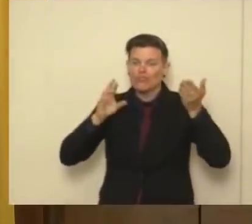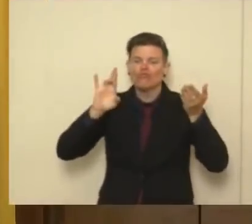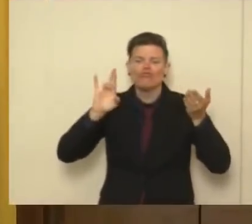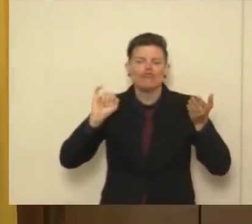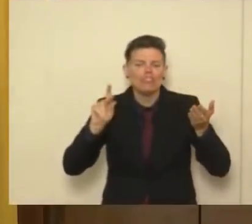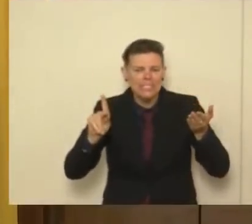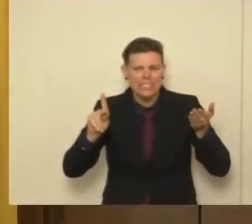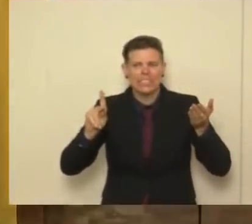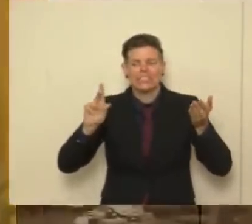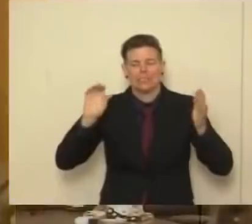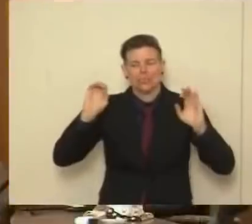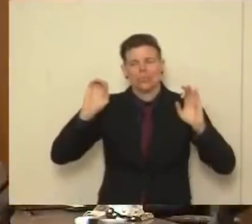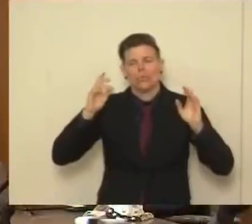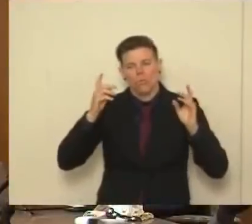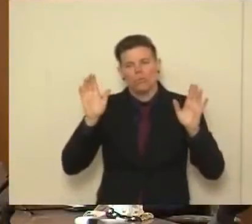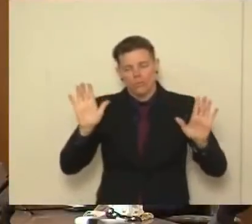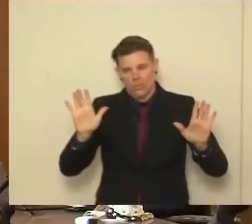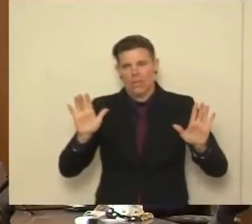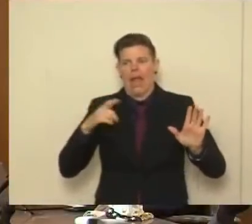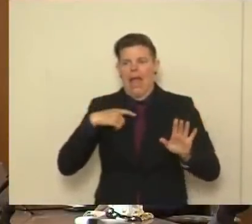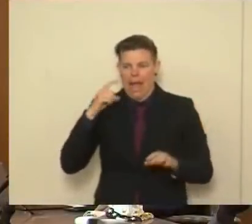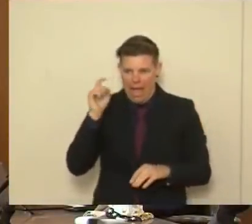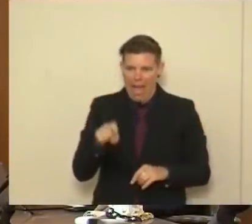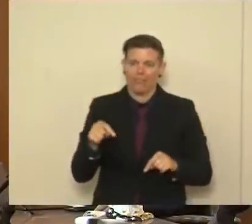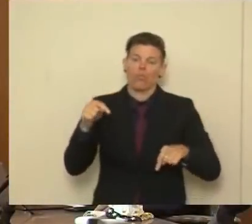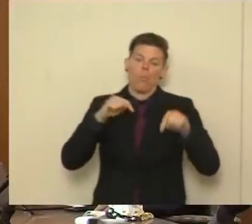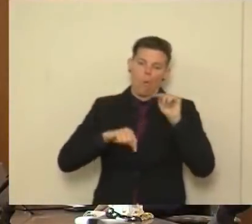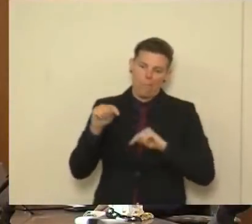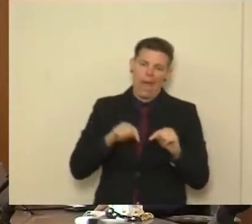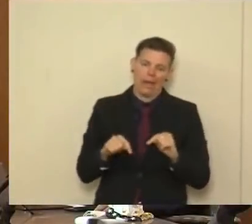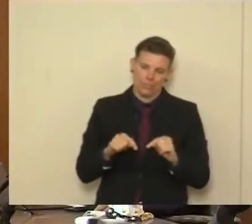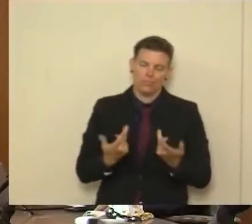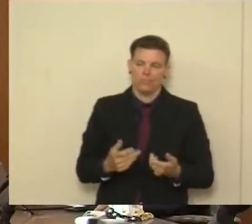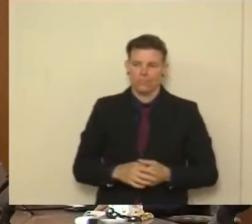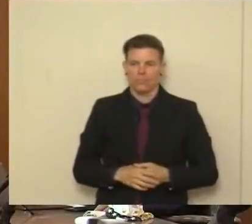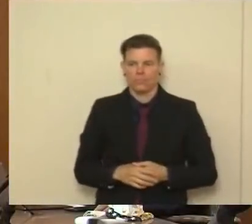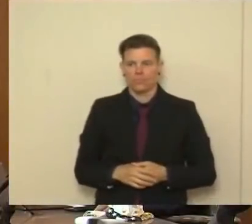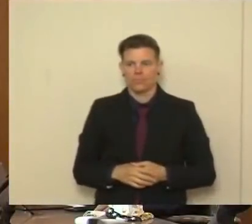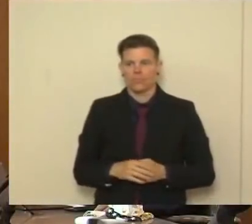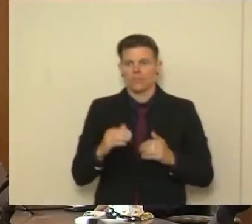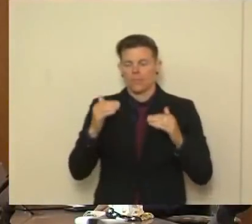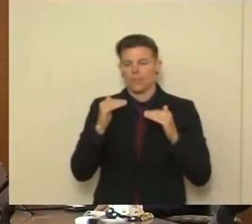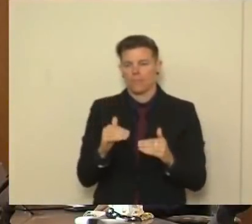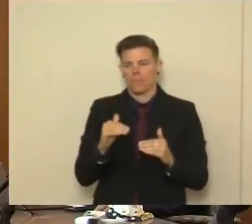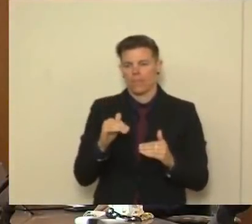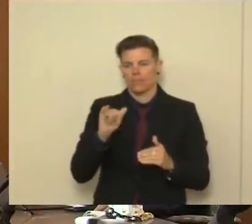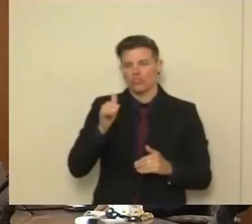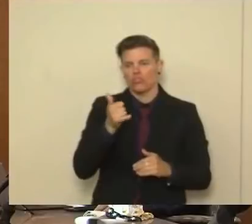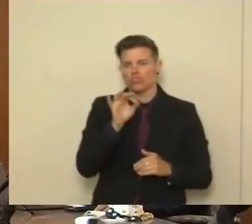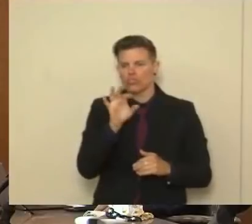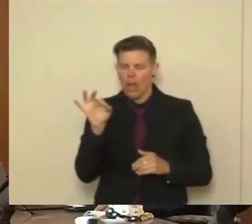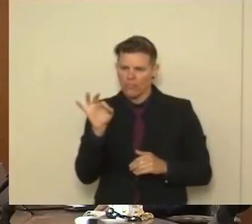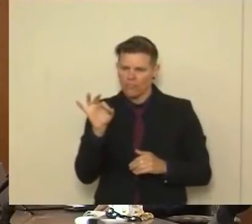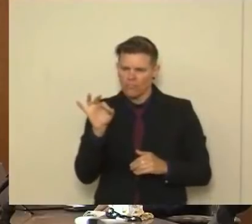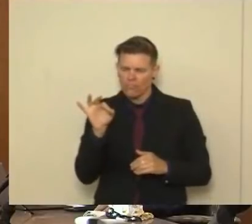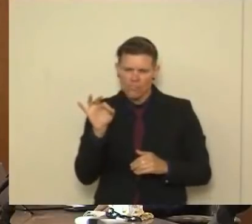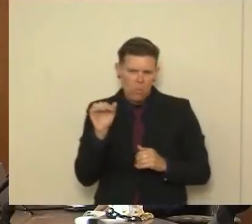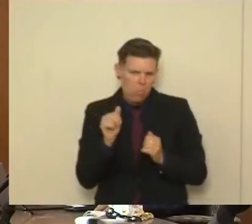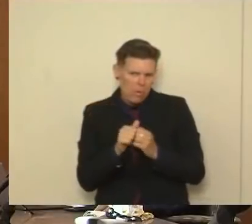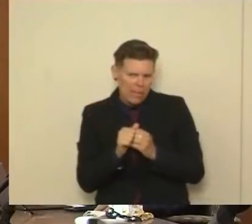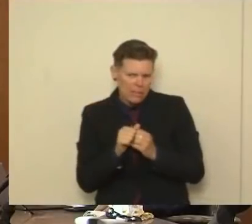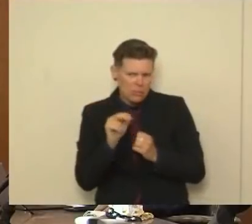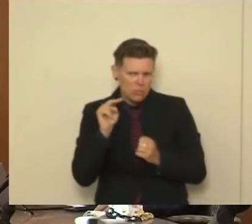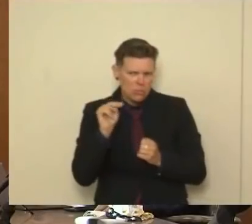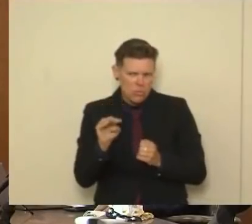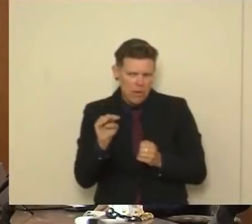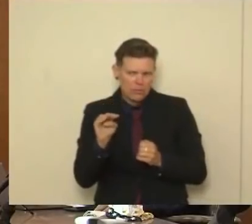state. Thank you, Governor. Next, I'm going to go to Jeff Proctor with, I'm not sure which he's with today, New Mexico In-Depth or Santa Fe reporter.